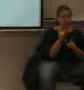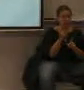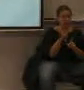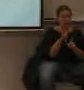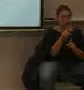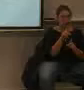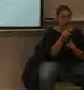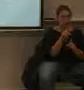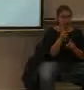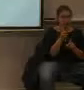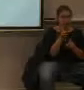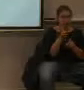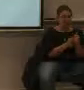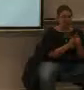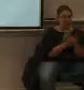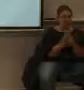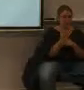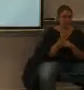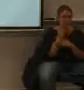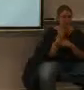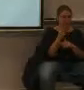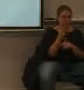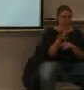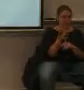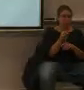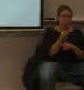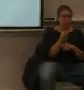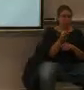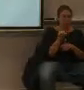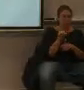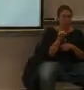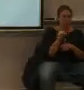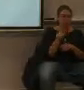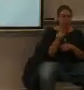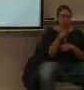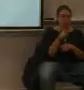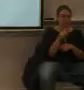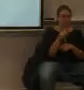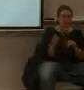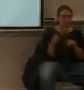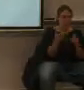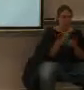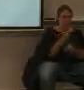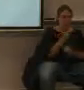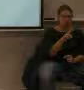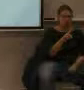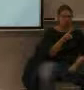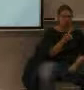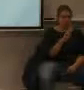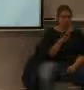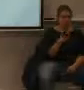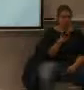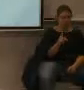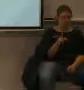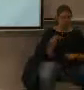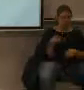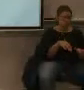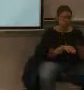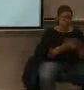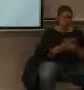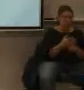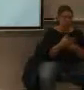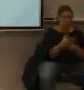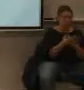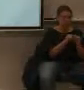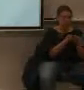analysis see every spring see a wave of atrazine come through Tuttle Creek Reservoir and down out the system. So you can imagine